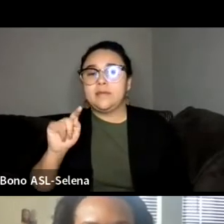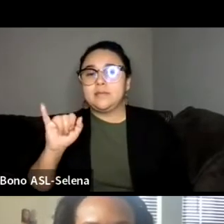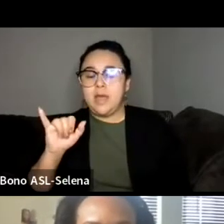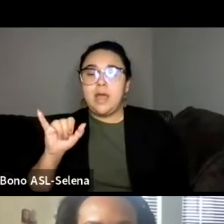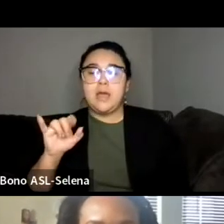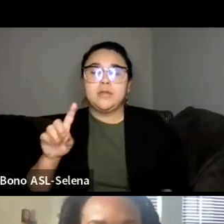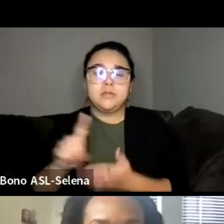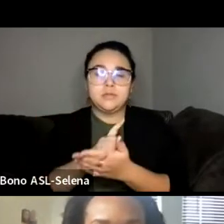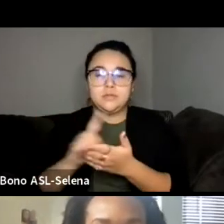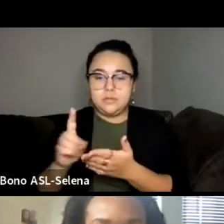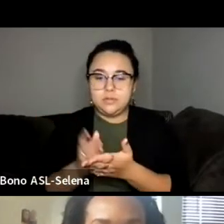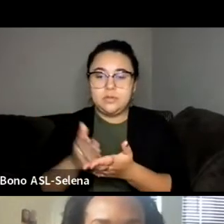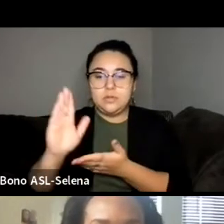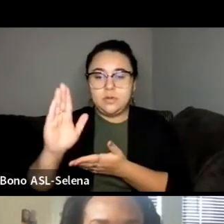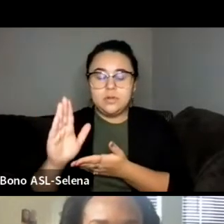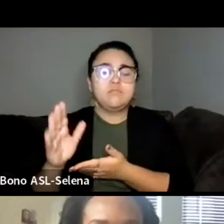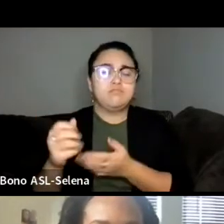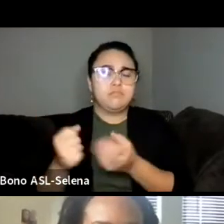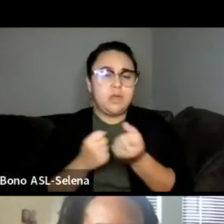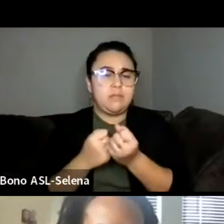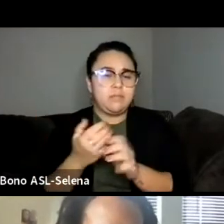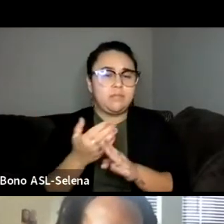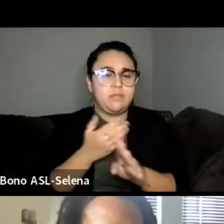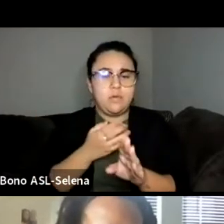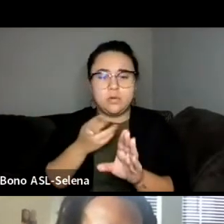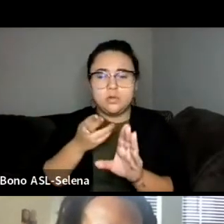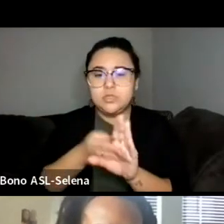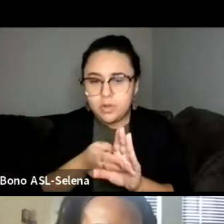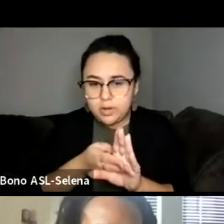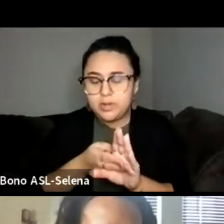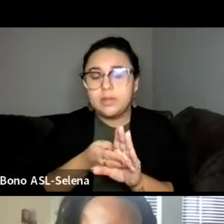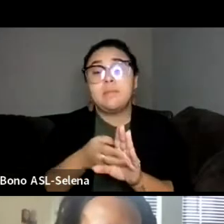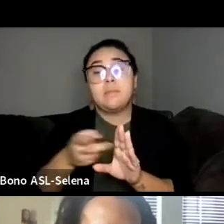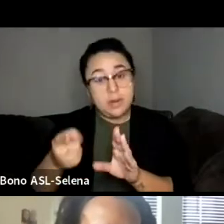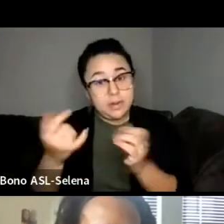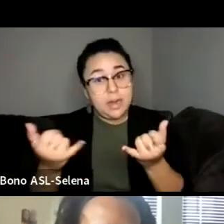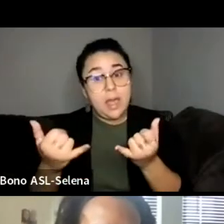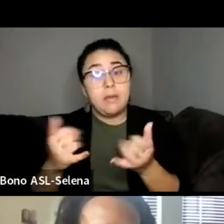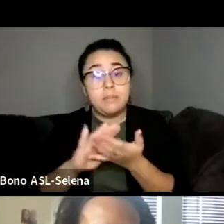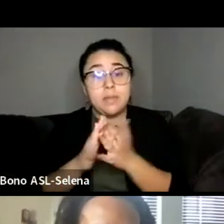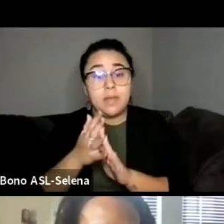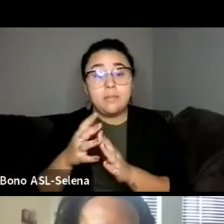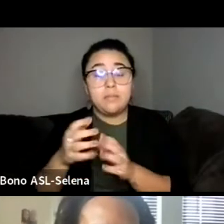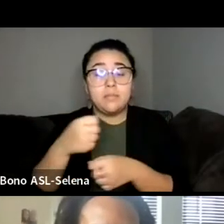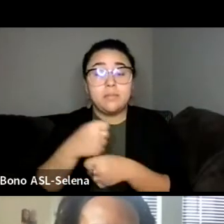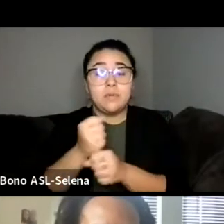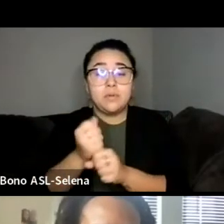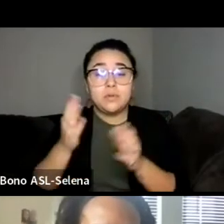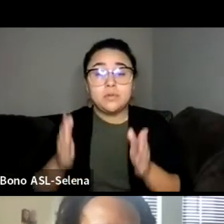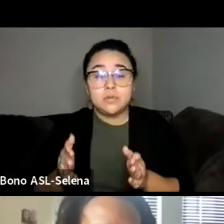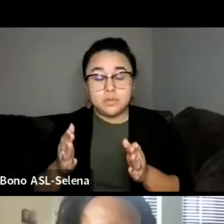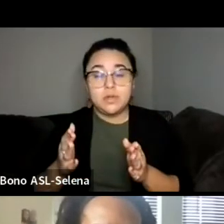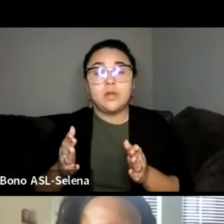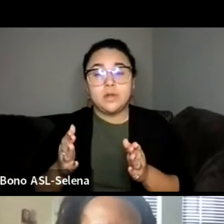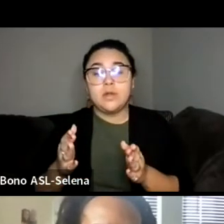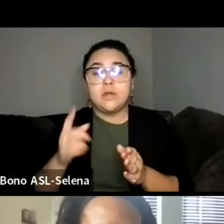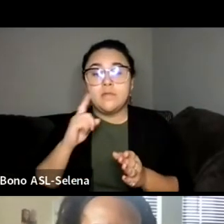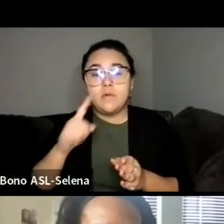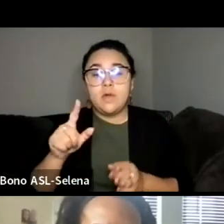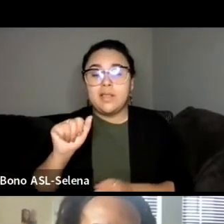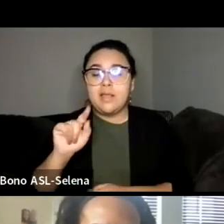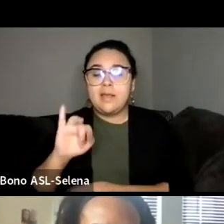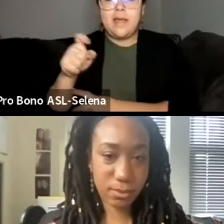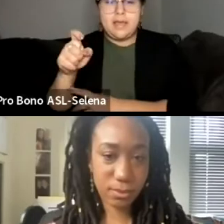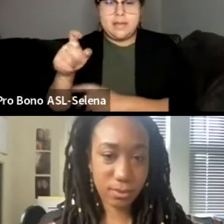been an advocate since before joining on, producer of the Latinx Theater Commons convening in Miami, where she is a partner with PAAL to